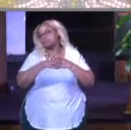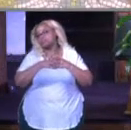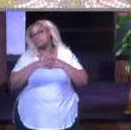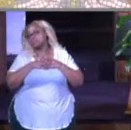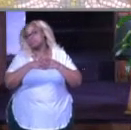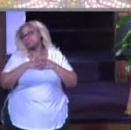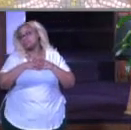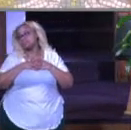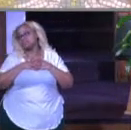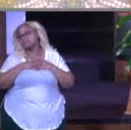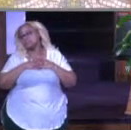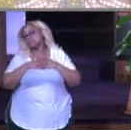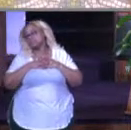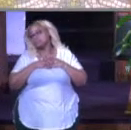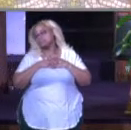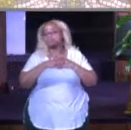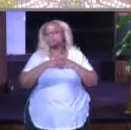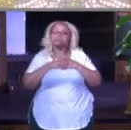Receive.